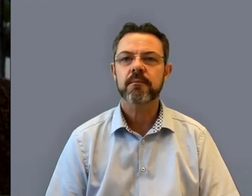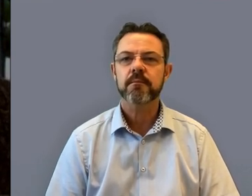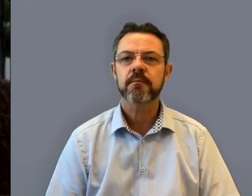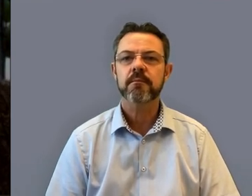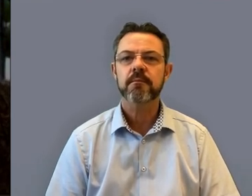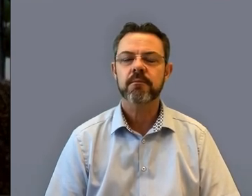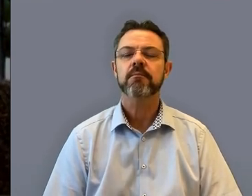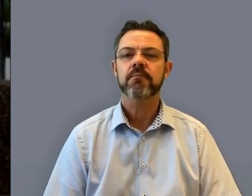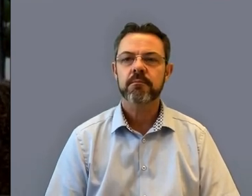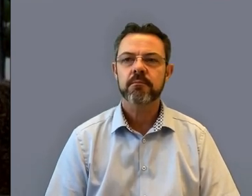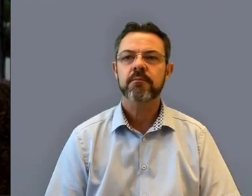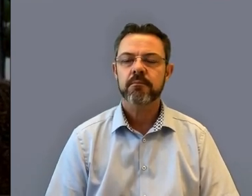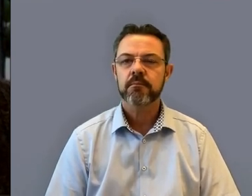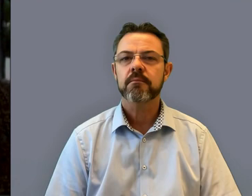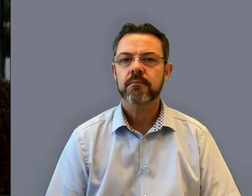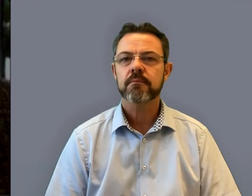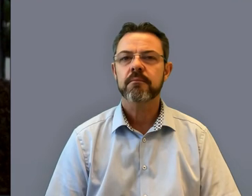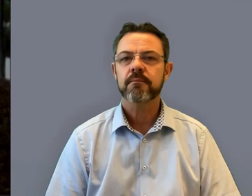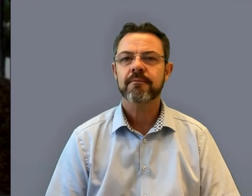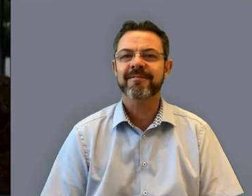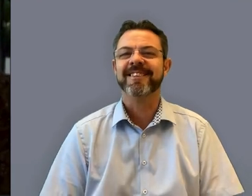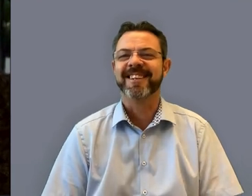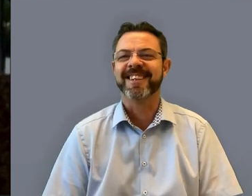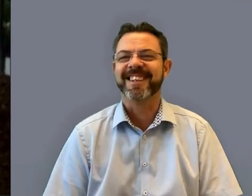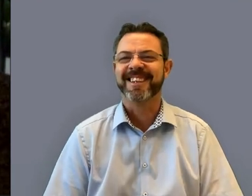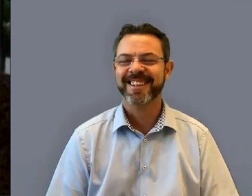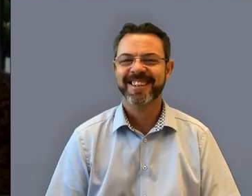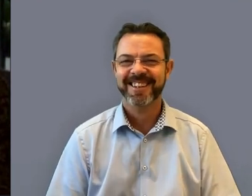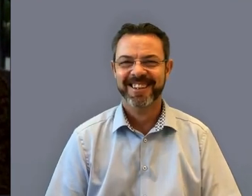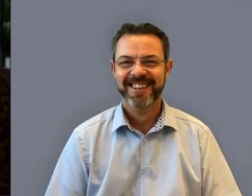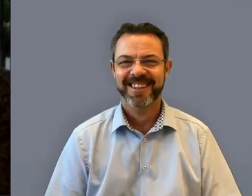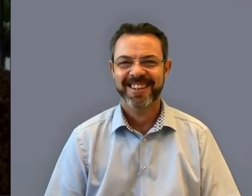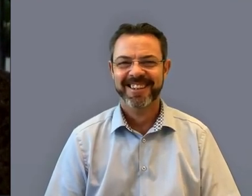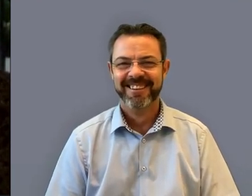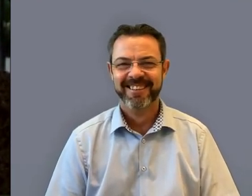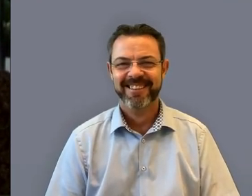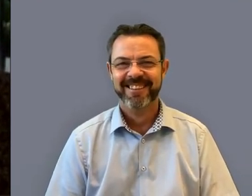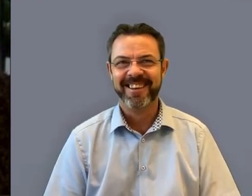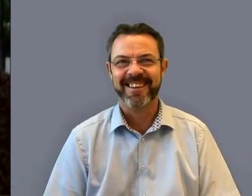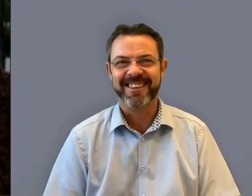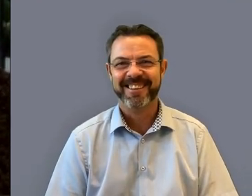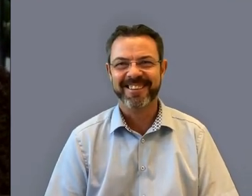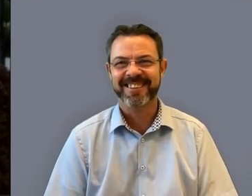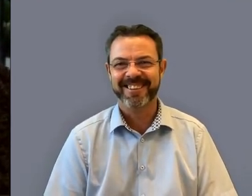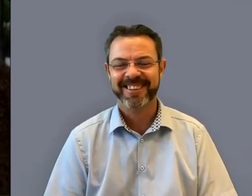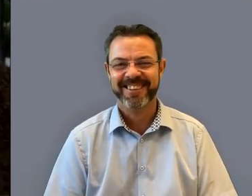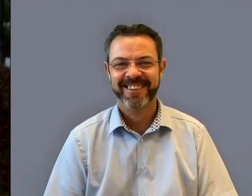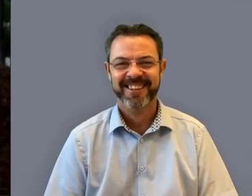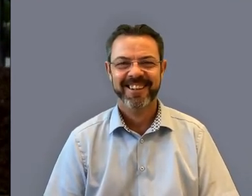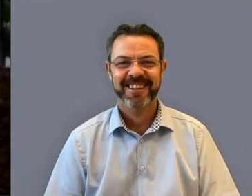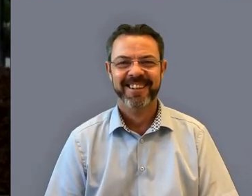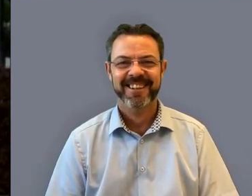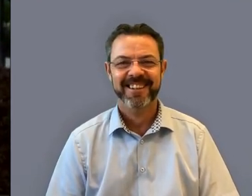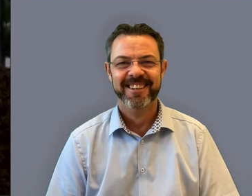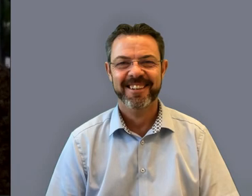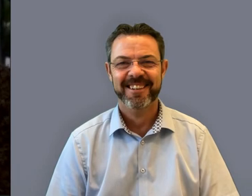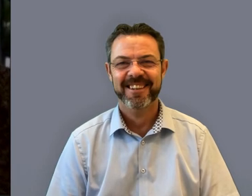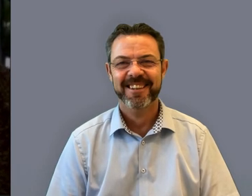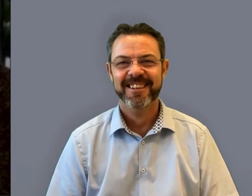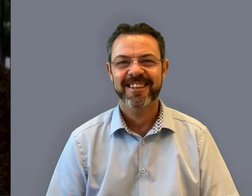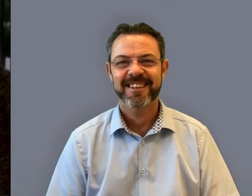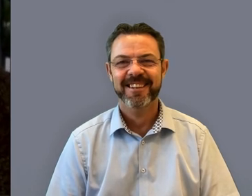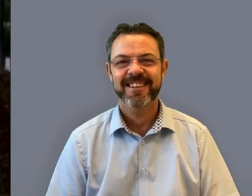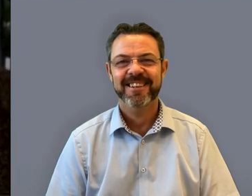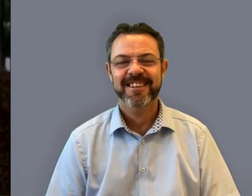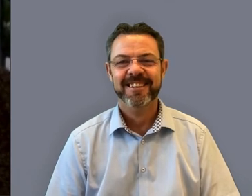get some exposure and decent money on the side. So that decent, relatively speaking, decent compared to a